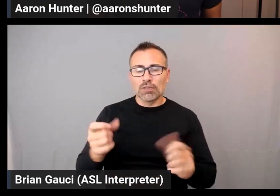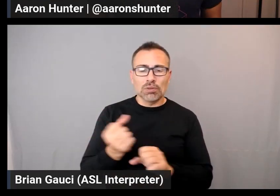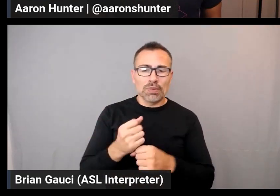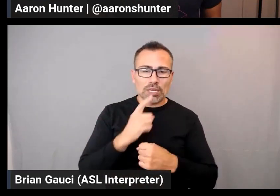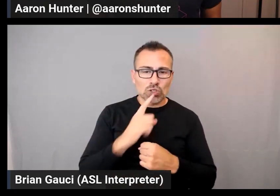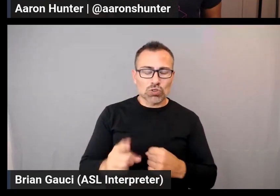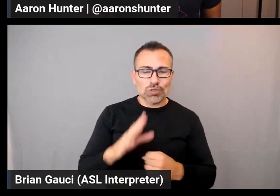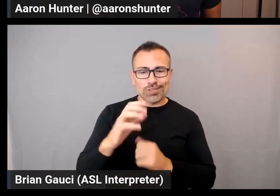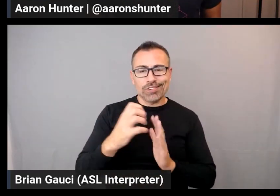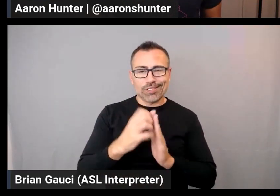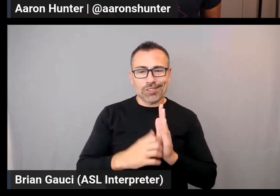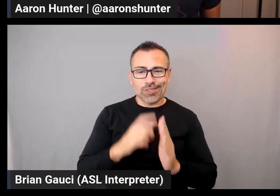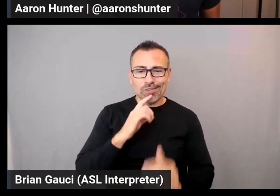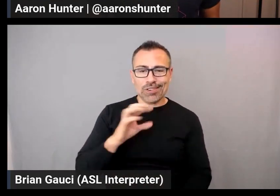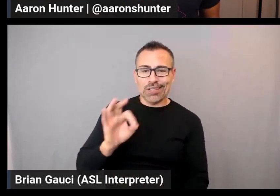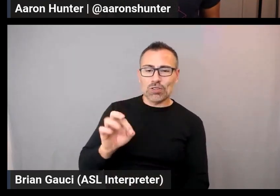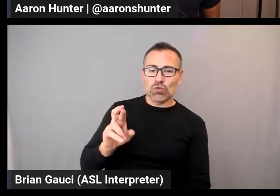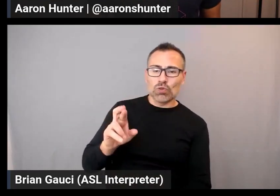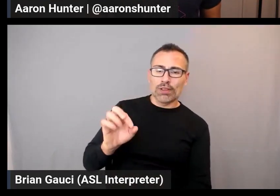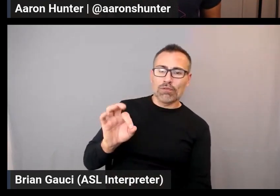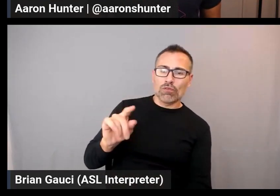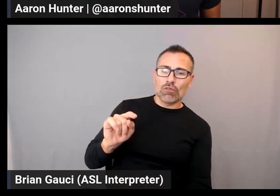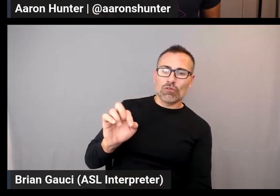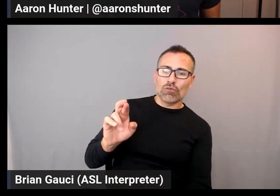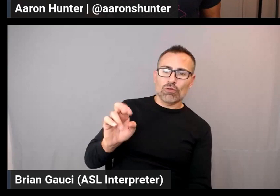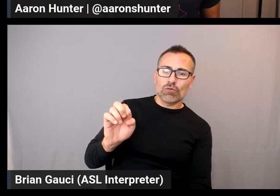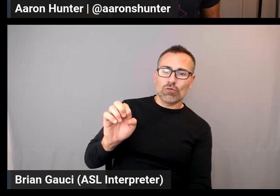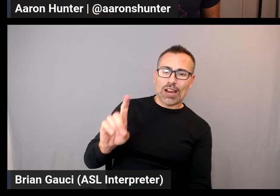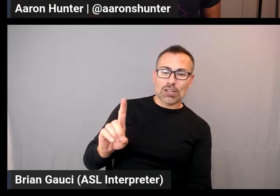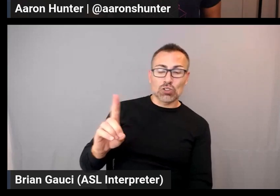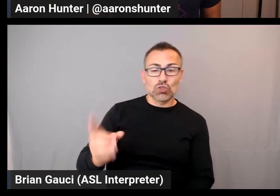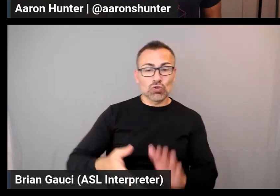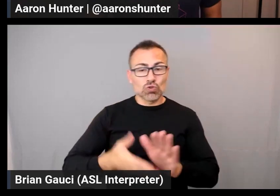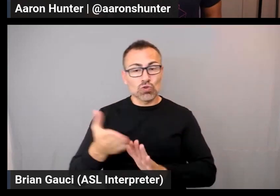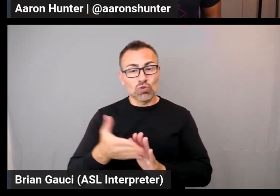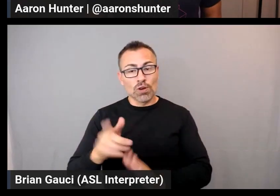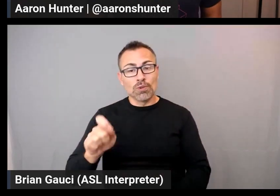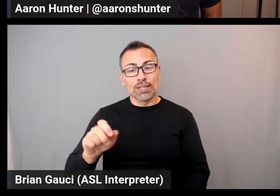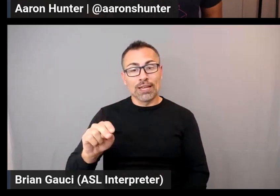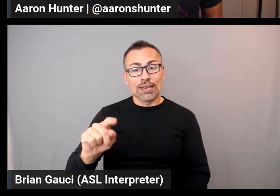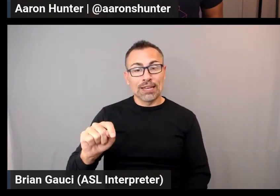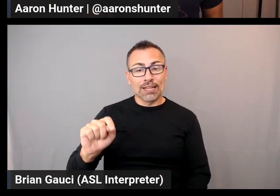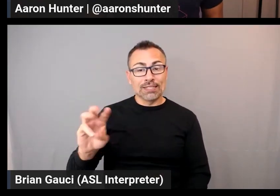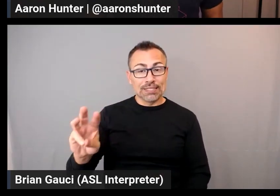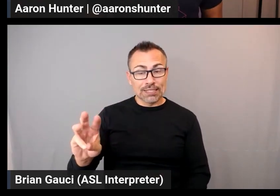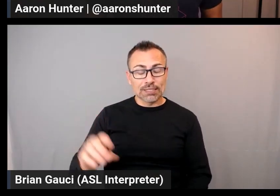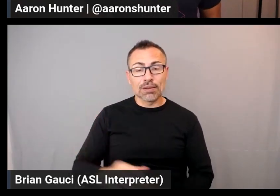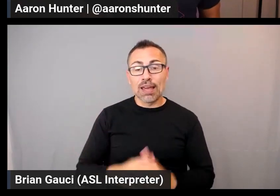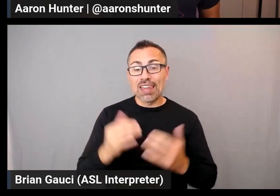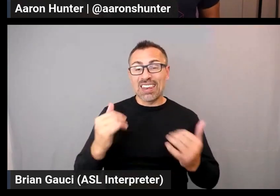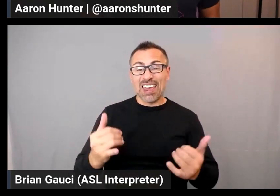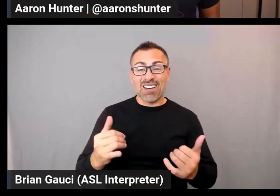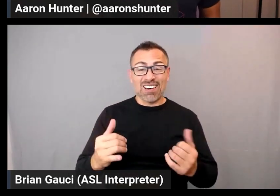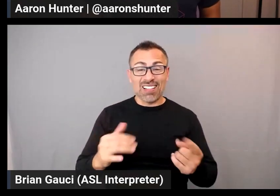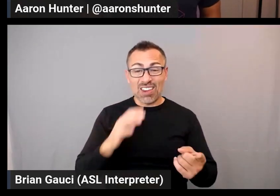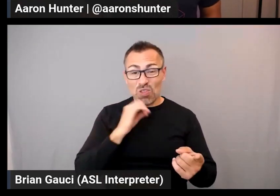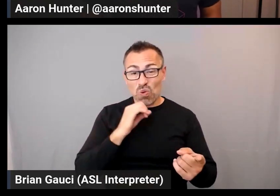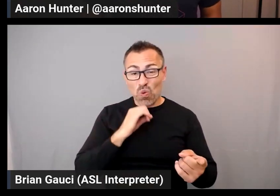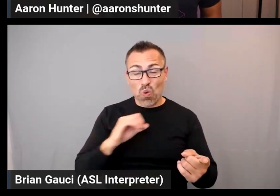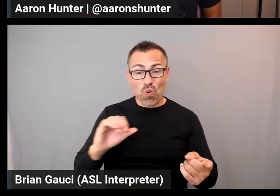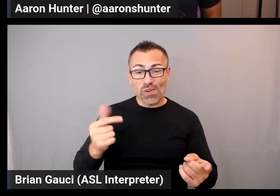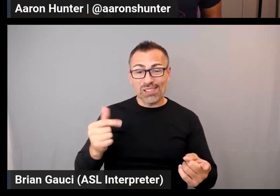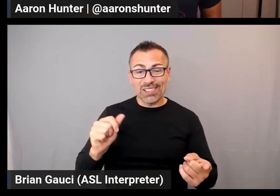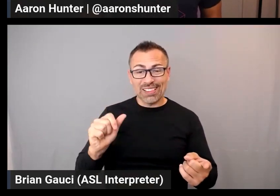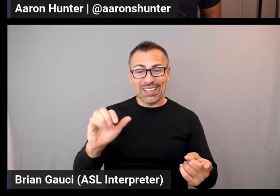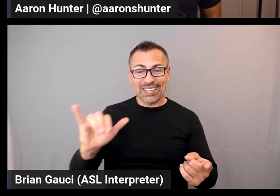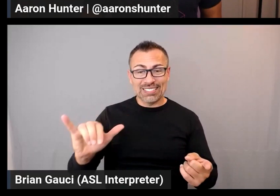refactored to run with .NET 6. And then you're talking about a lot of these legacy Windows applications. They're coming from either